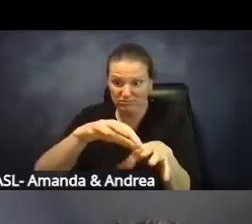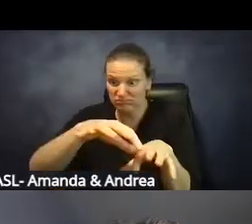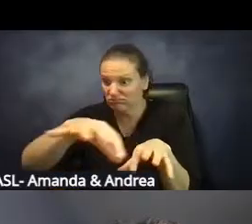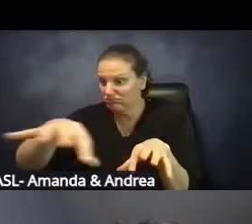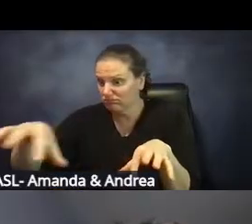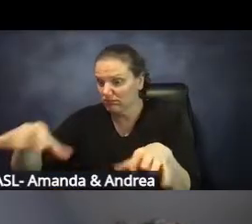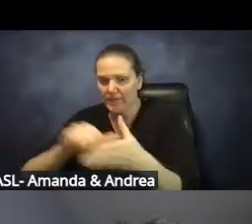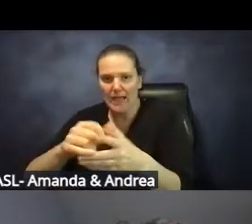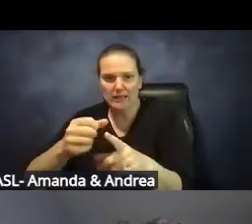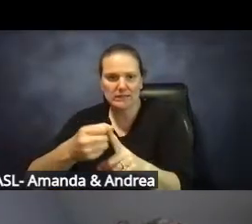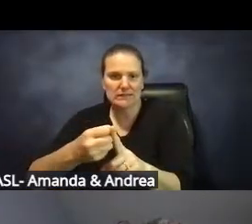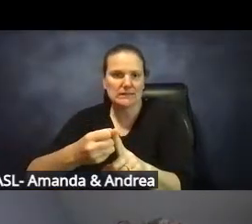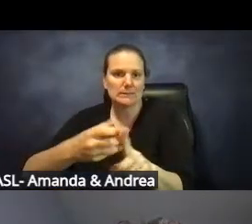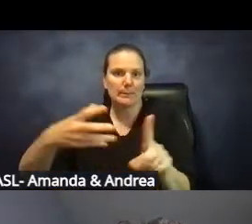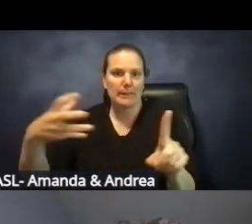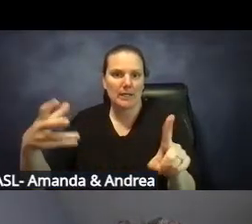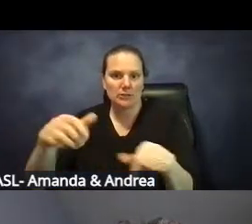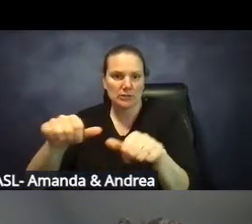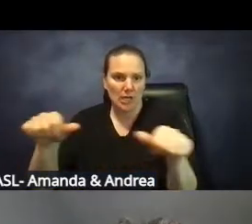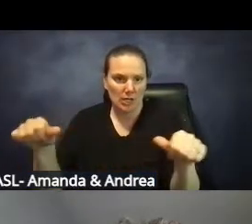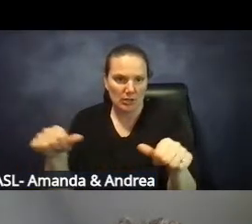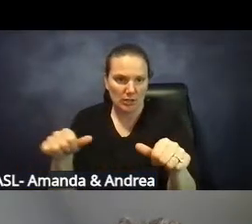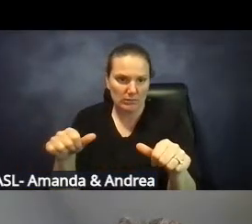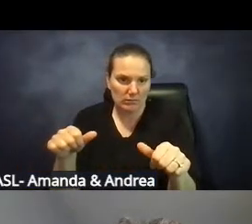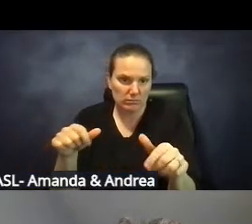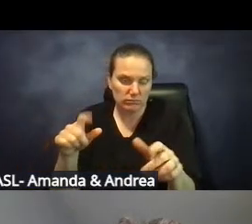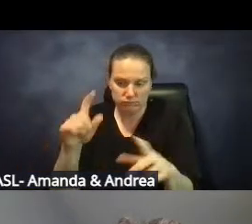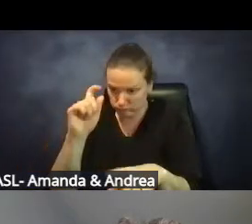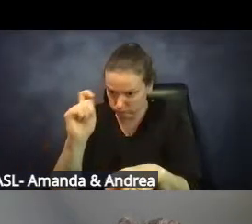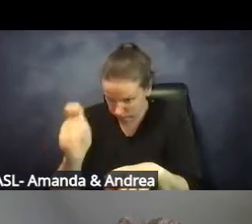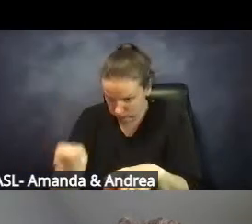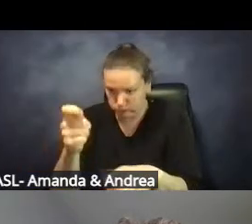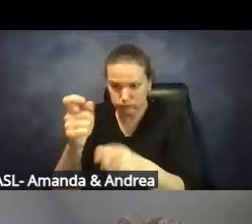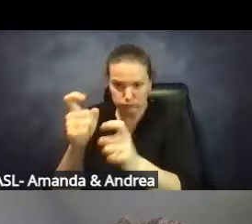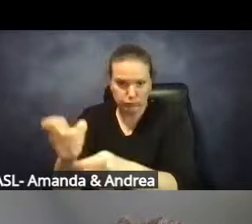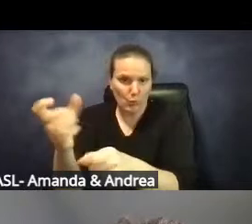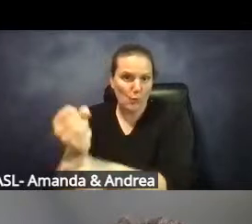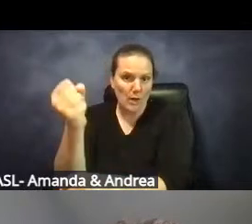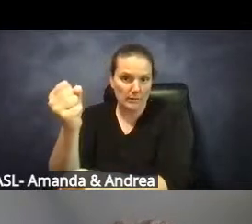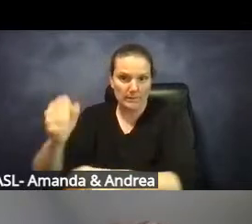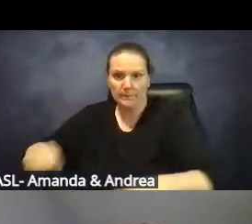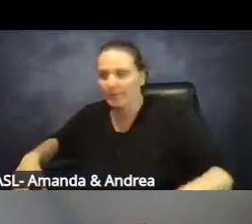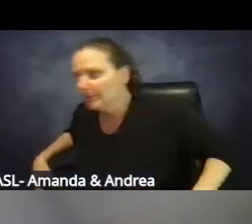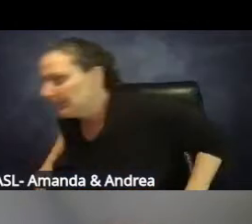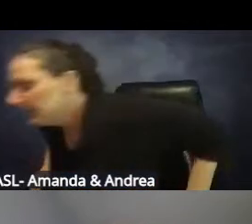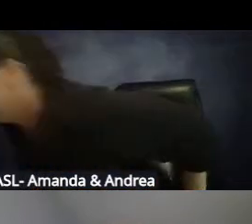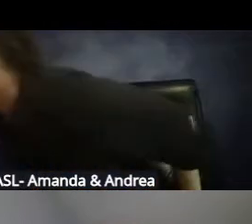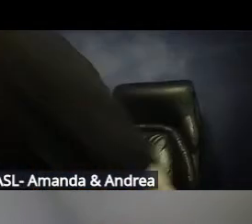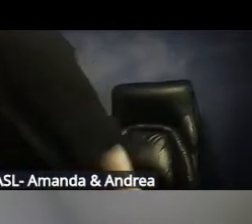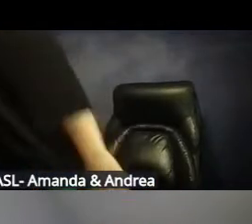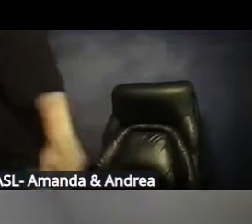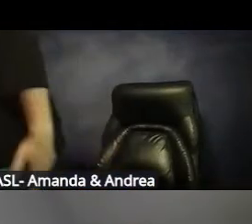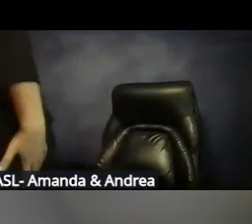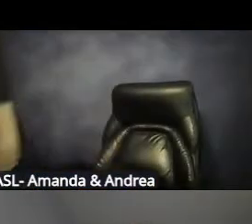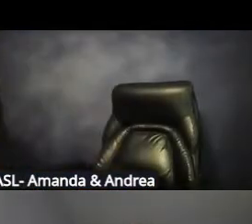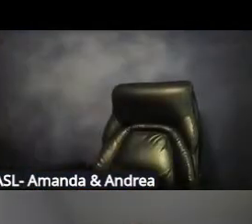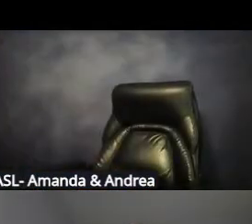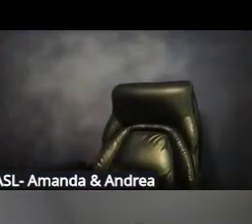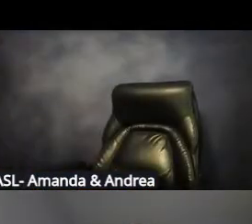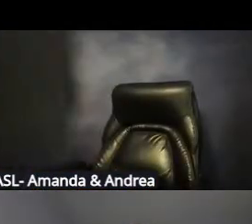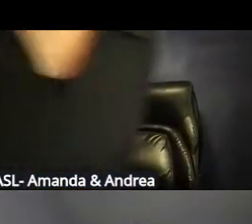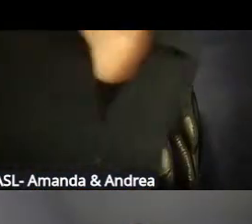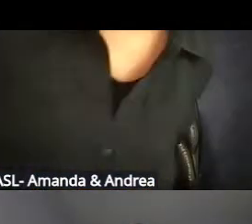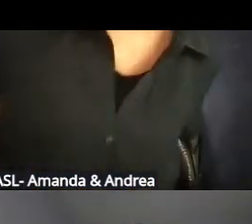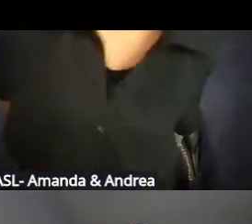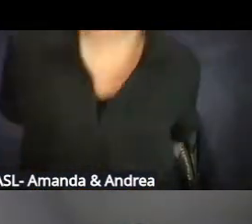and they ruled in their favor. And that's been an issue of contention for